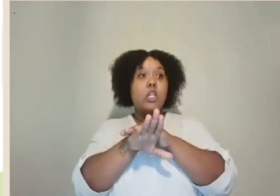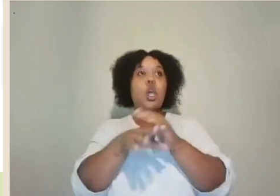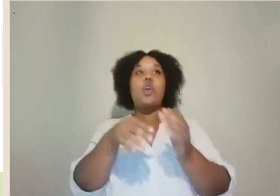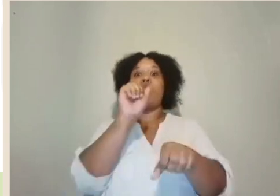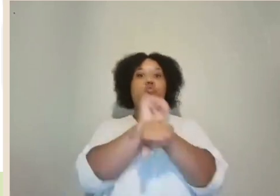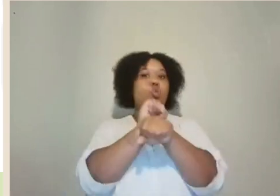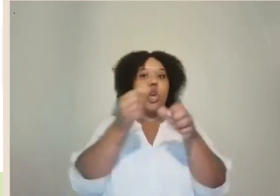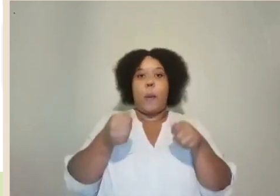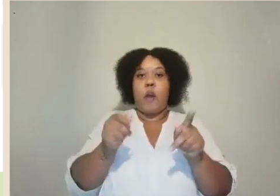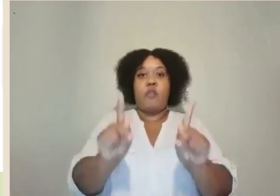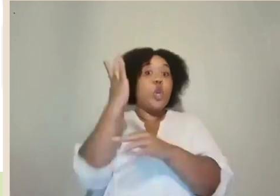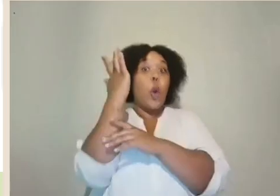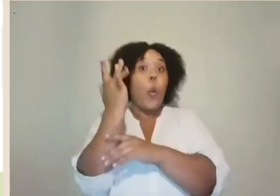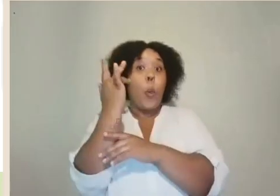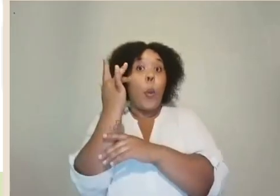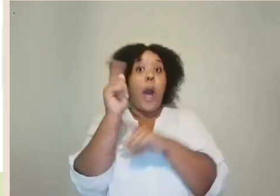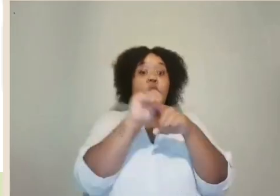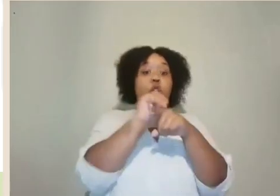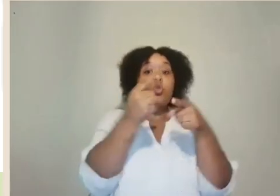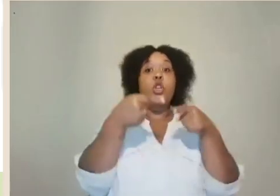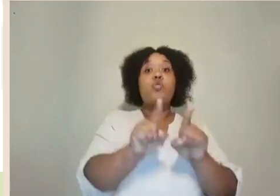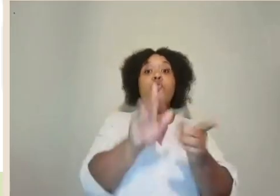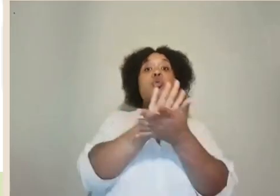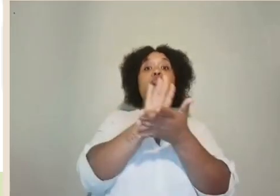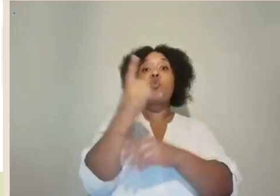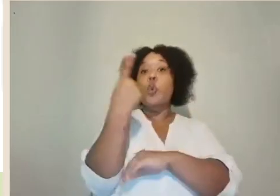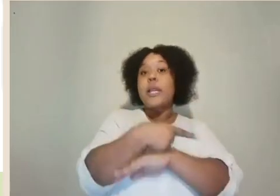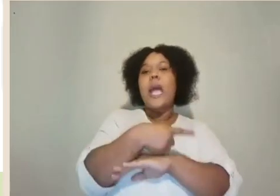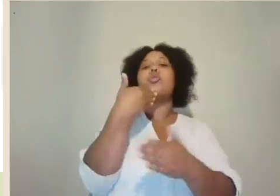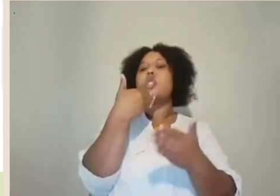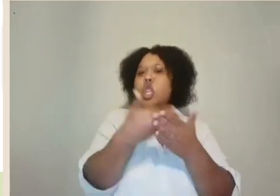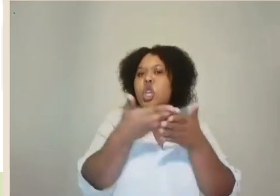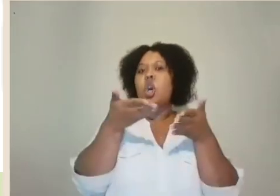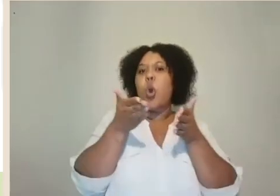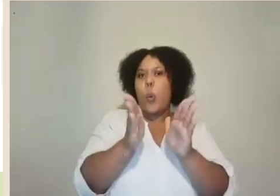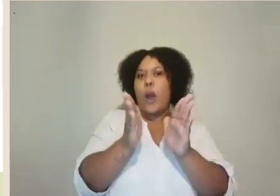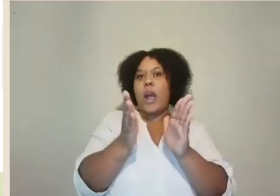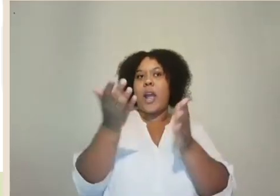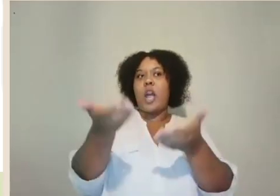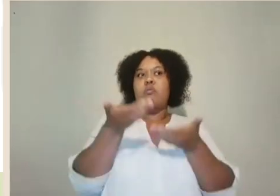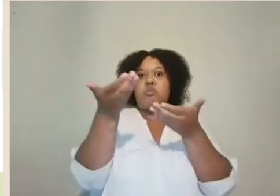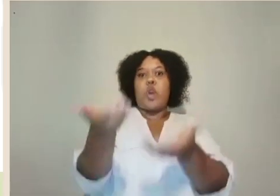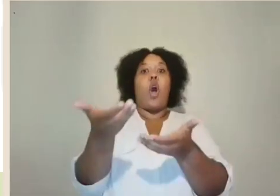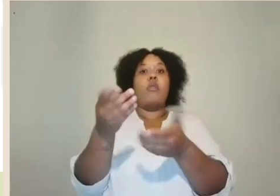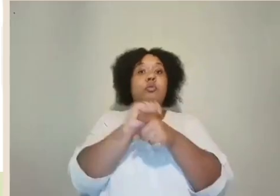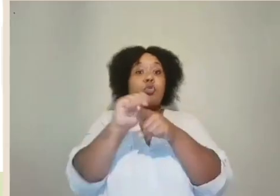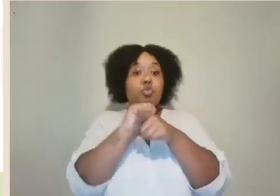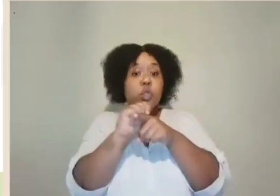opportunities because they did the training during the school day. So that's definitely a great way of offering training. Summer program is one way we offer training as